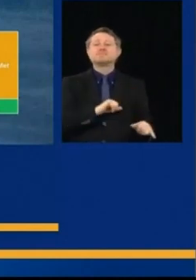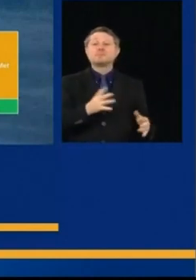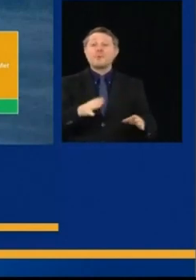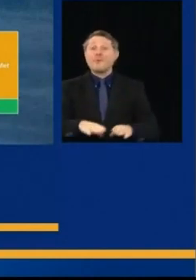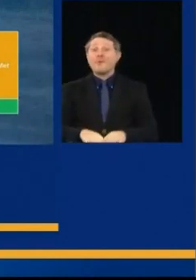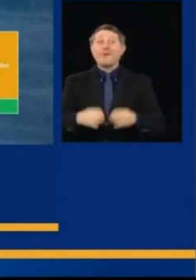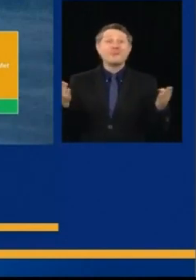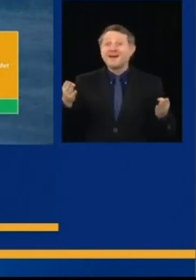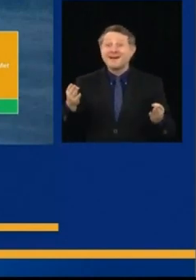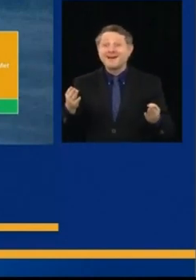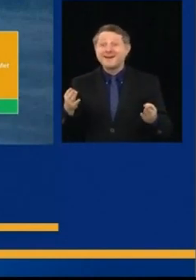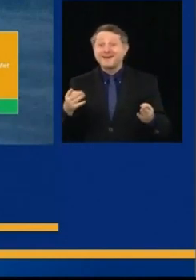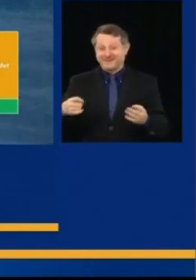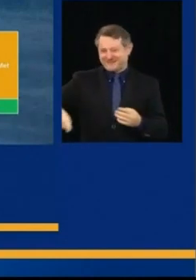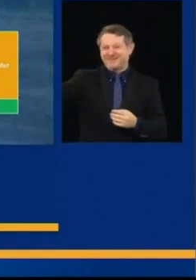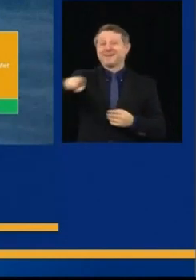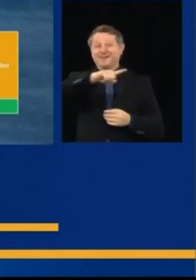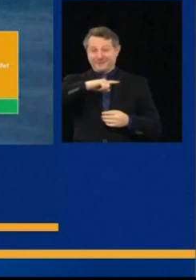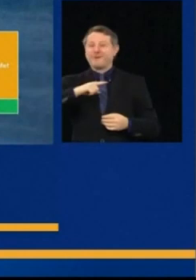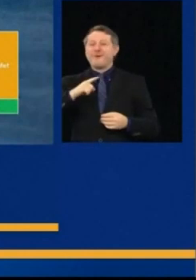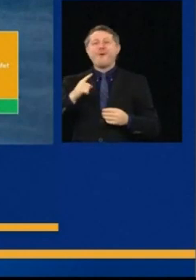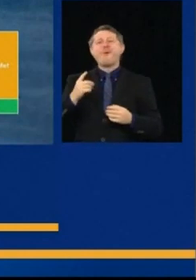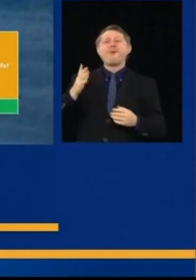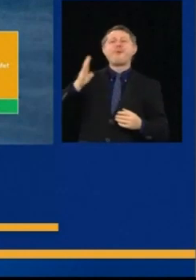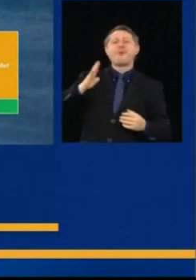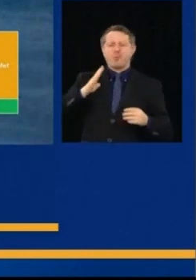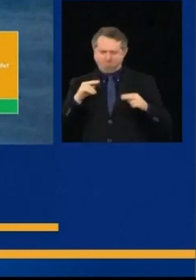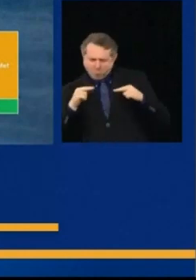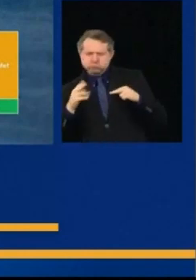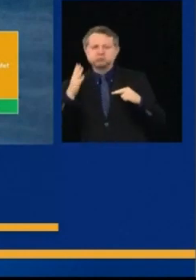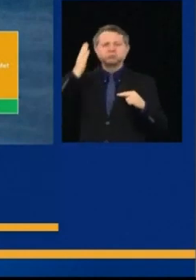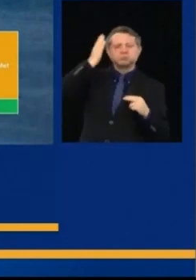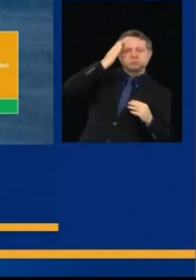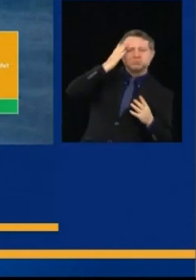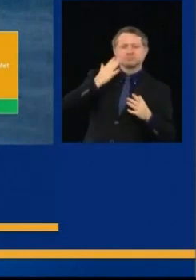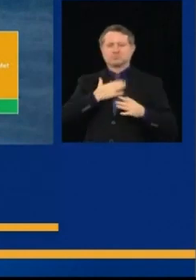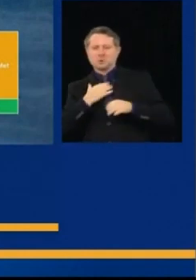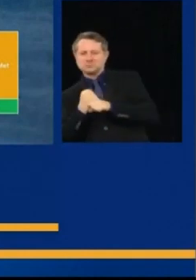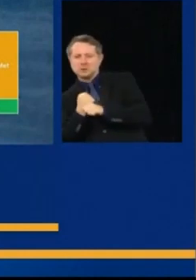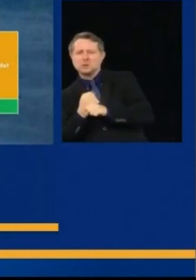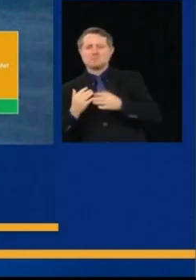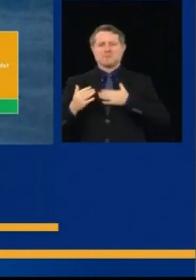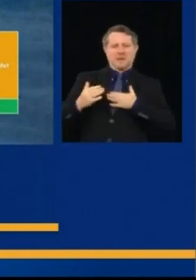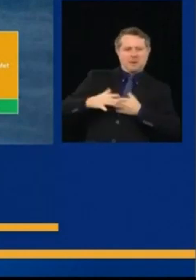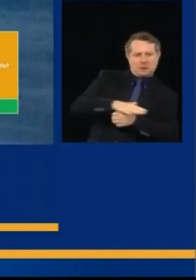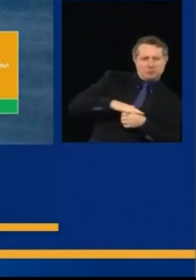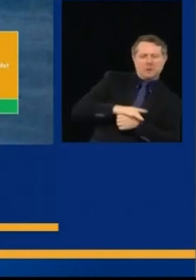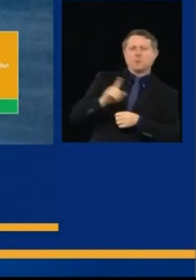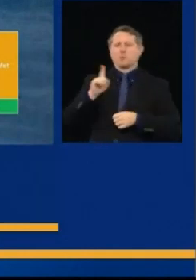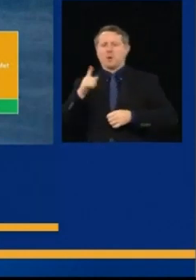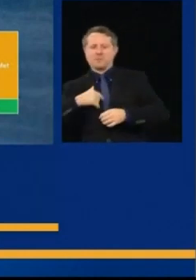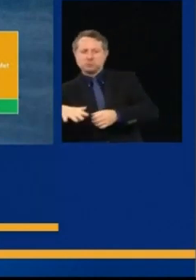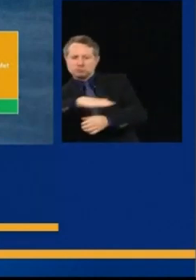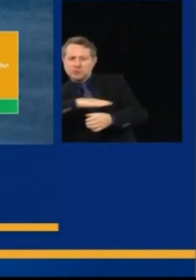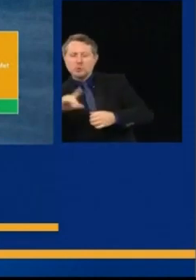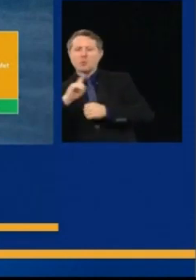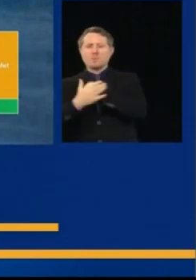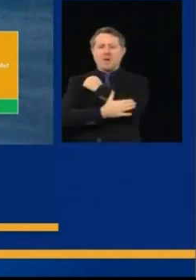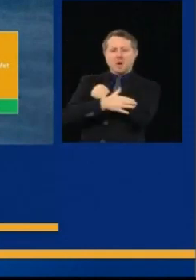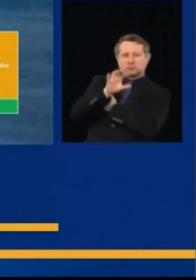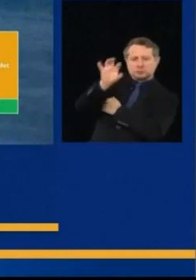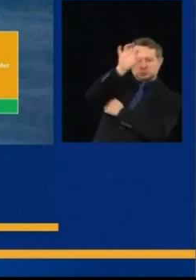know exactly what is happening in your region, in your county. You'll know the facts, you'll know the numbers on a daily